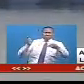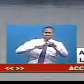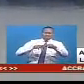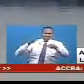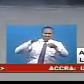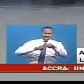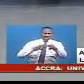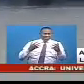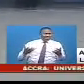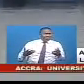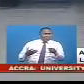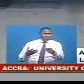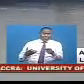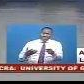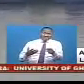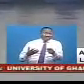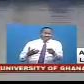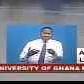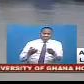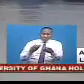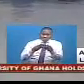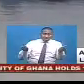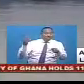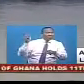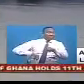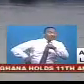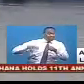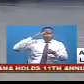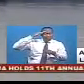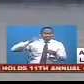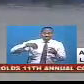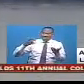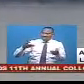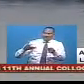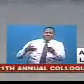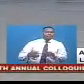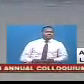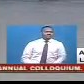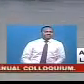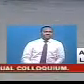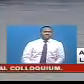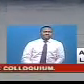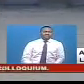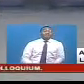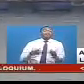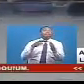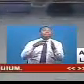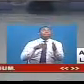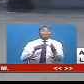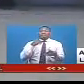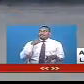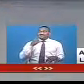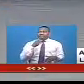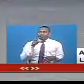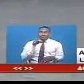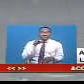concentrations which cannot be easily treated or washed away due to the closed nature of the lake. The report says